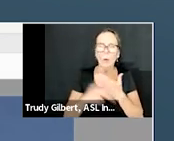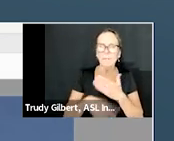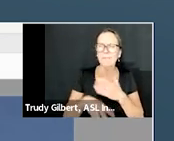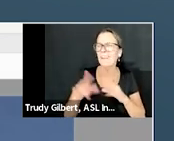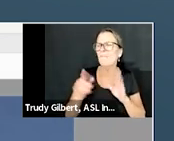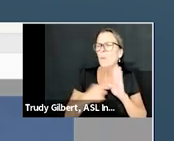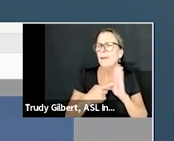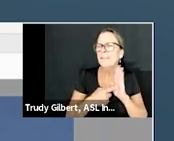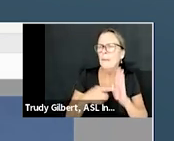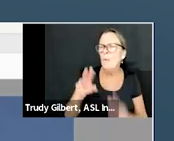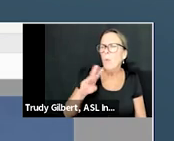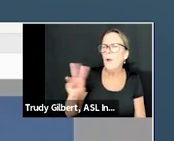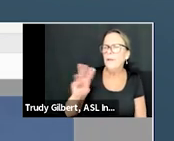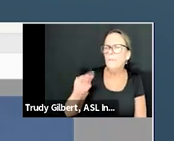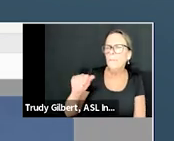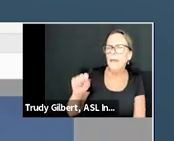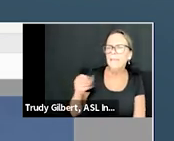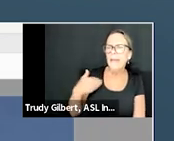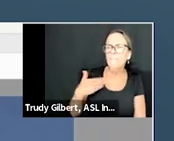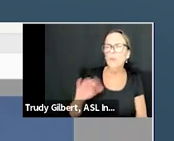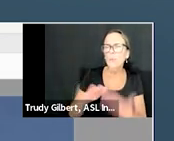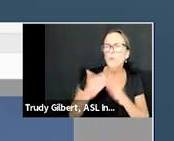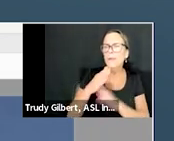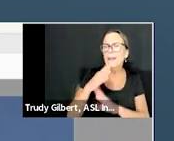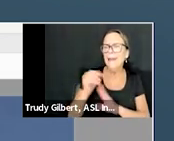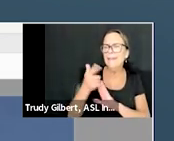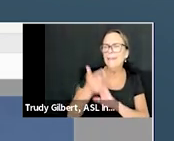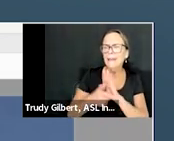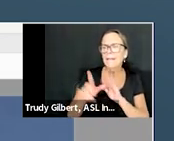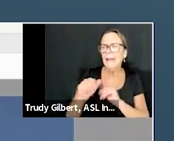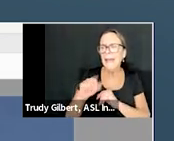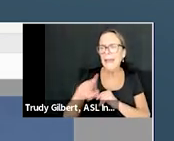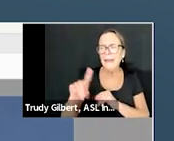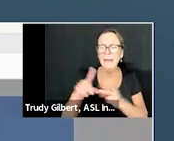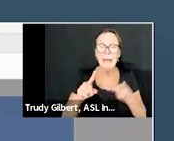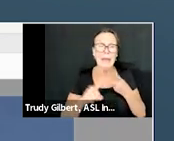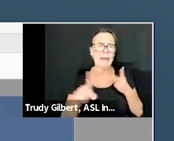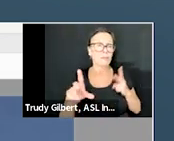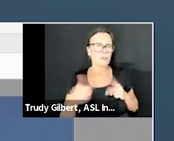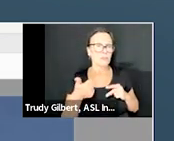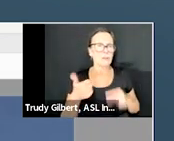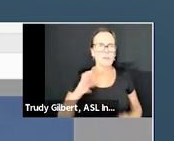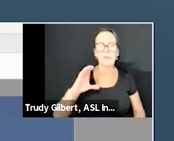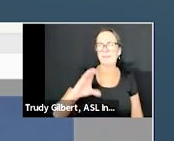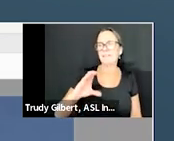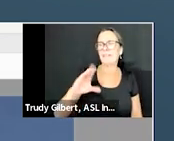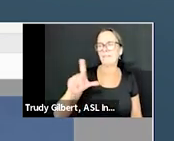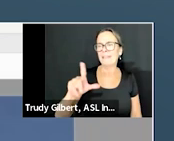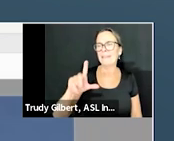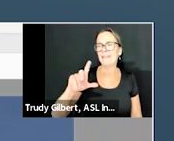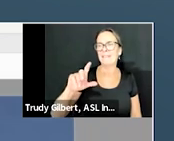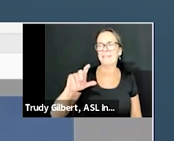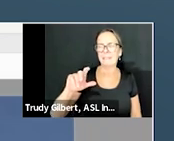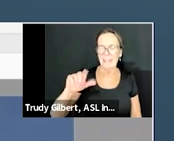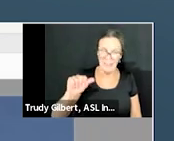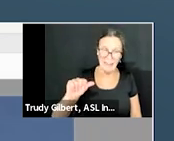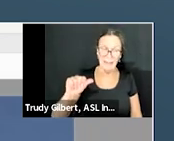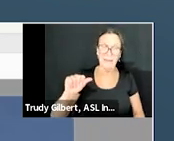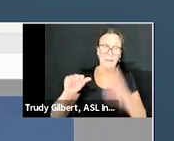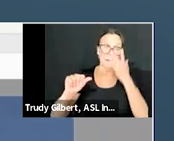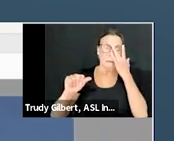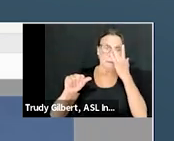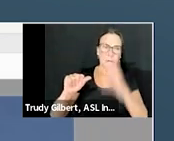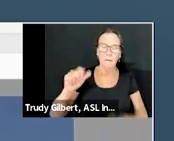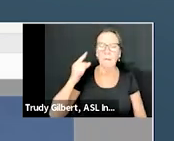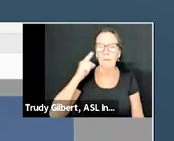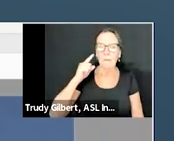Mass. And there's also a state program called CLAVIC, which stands for Civil Legal Aid for Victims of Crime.